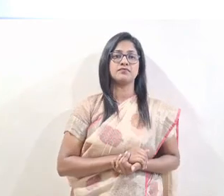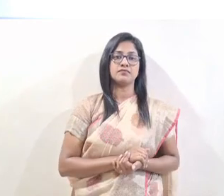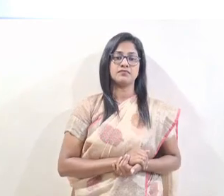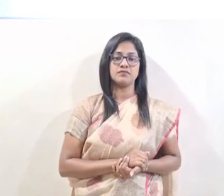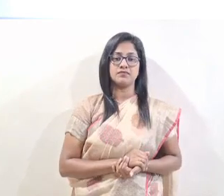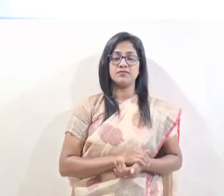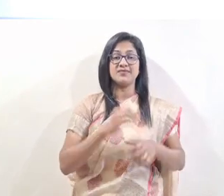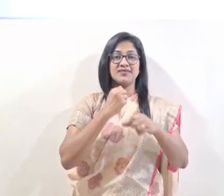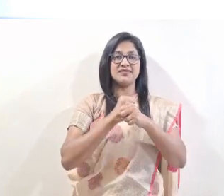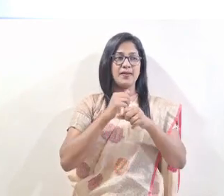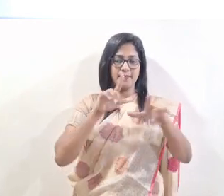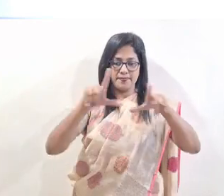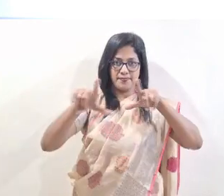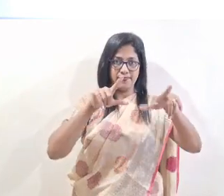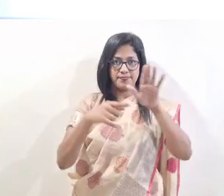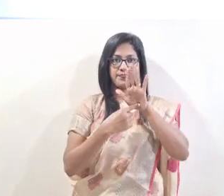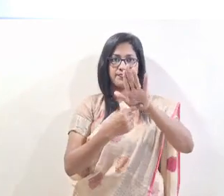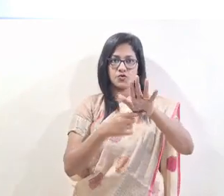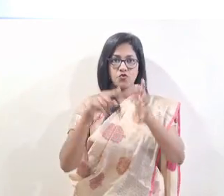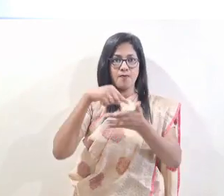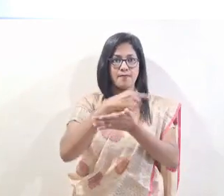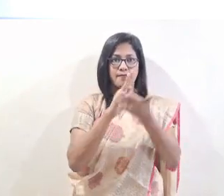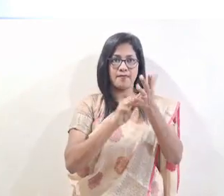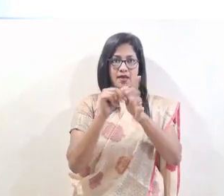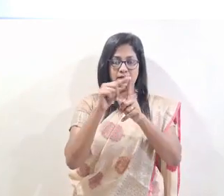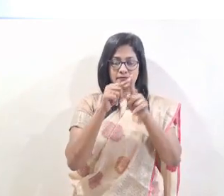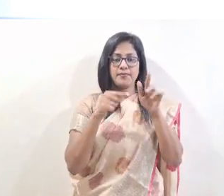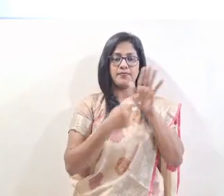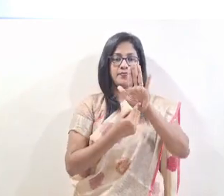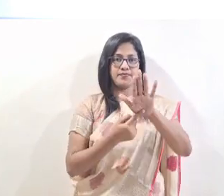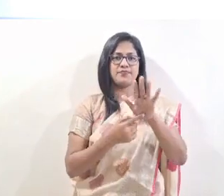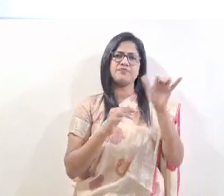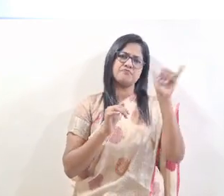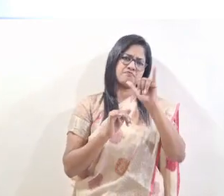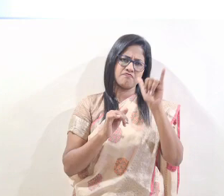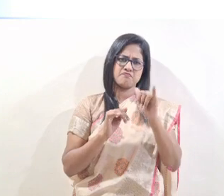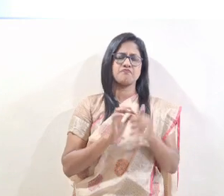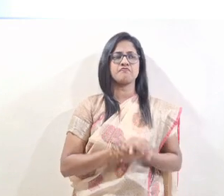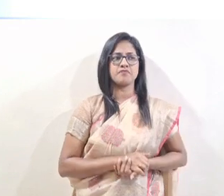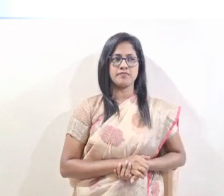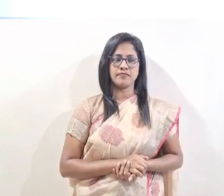The geological profile, the same. I think